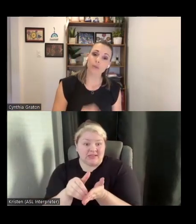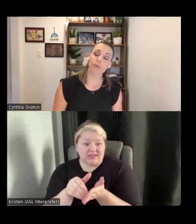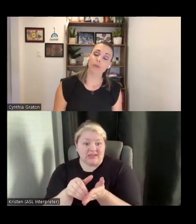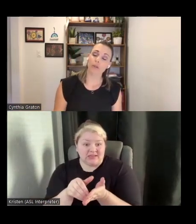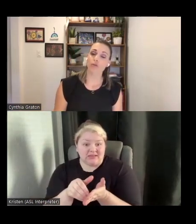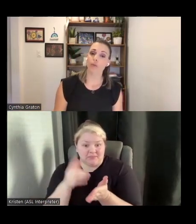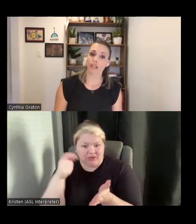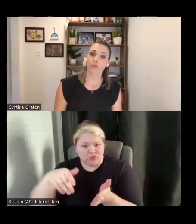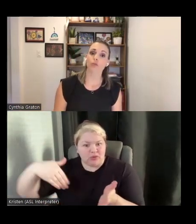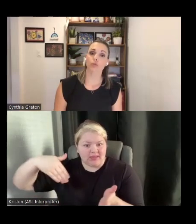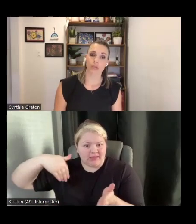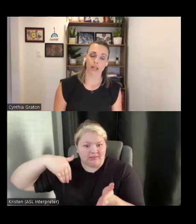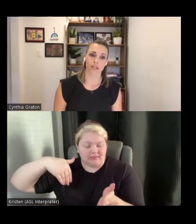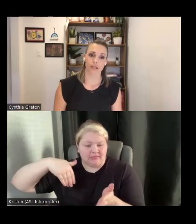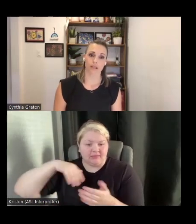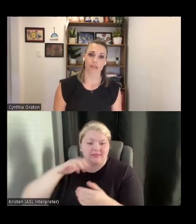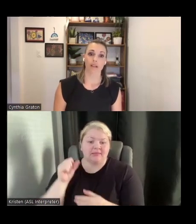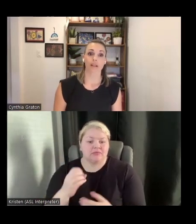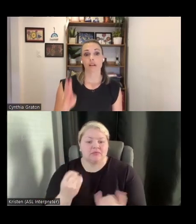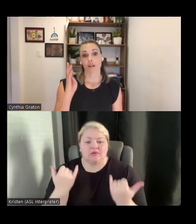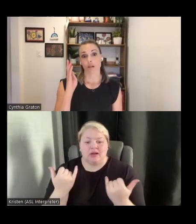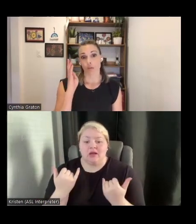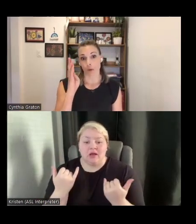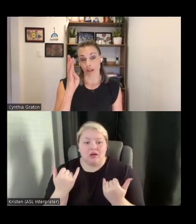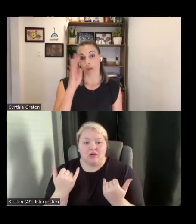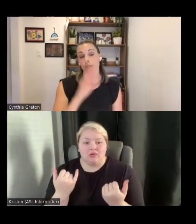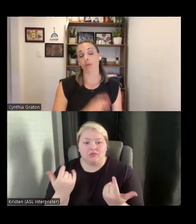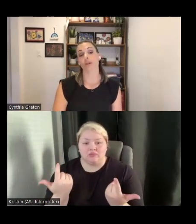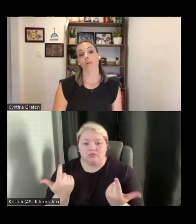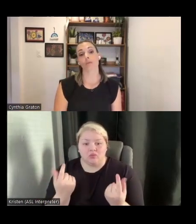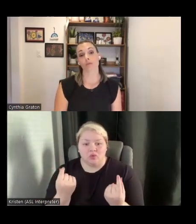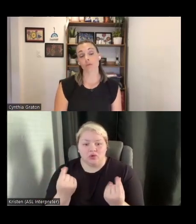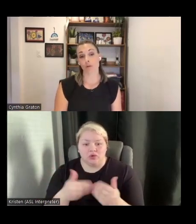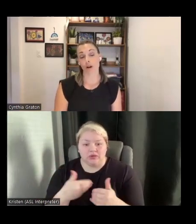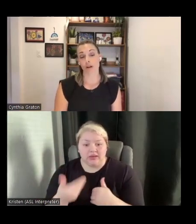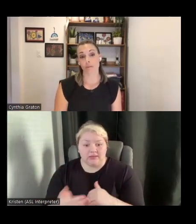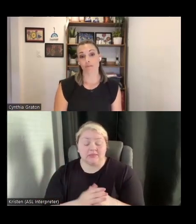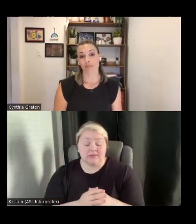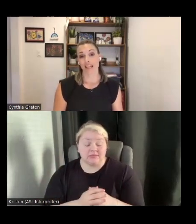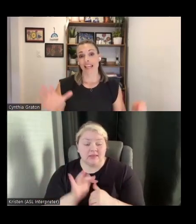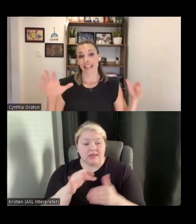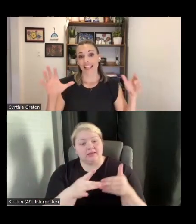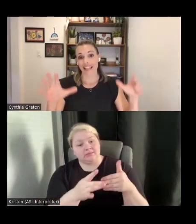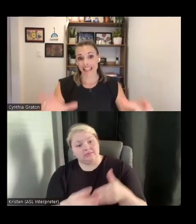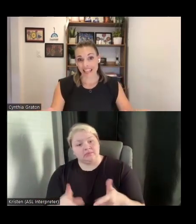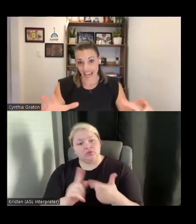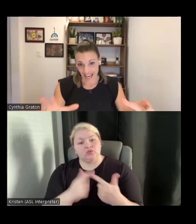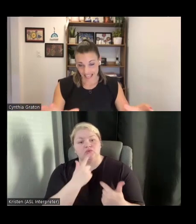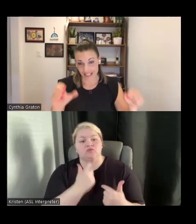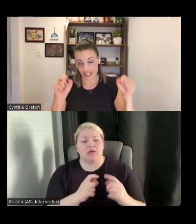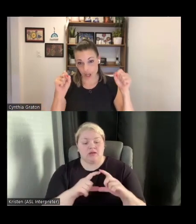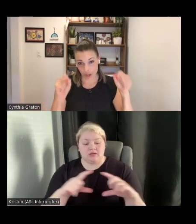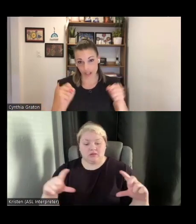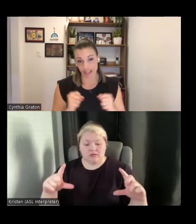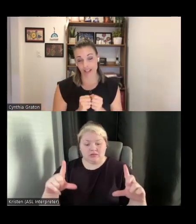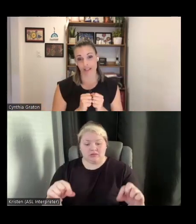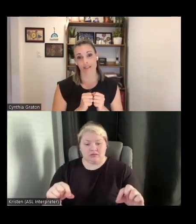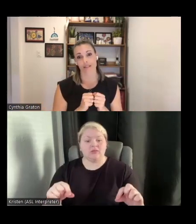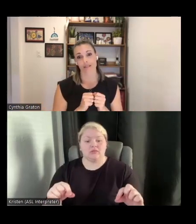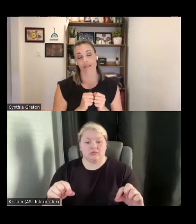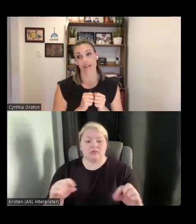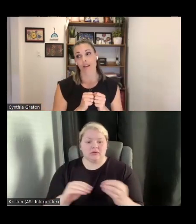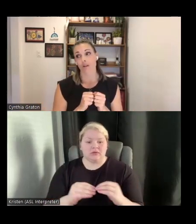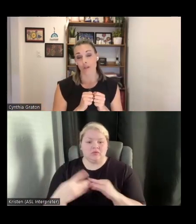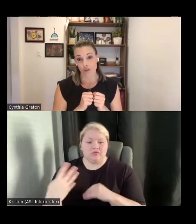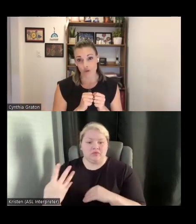lot of people been trained to do next? Red bubble number 4, lay hands on the